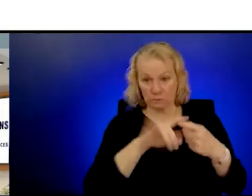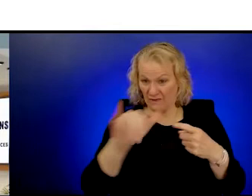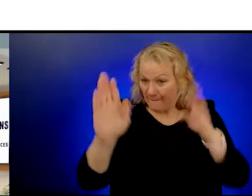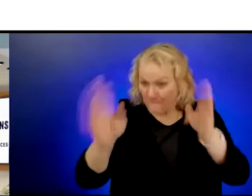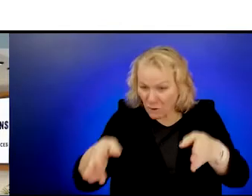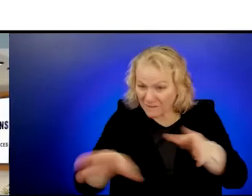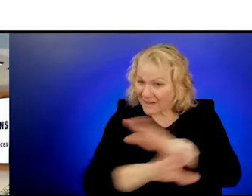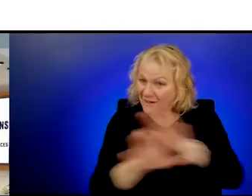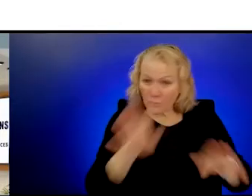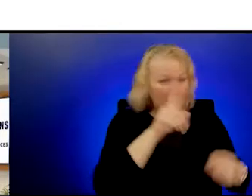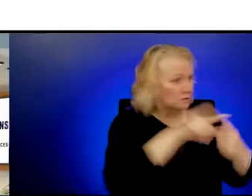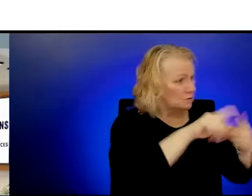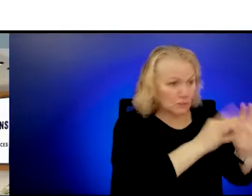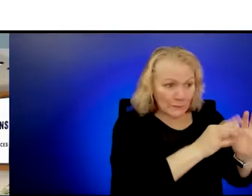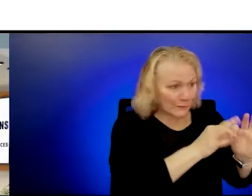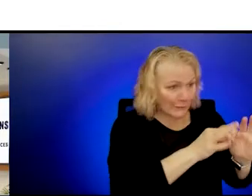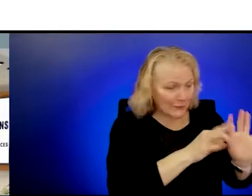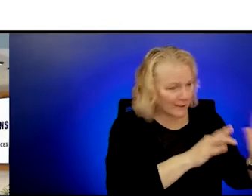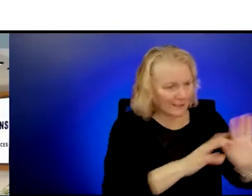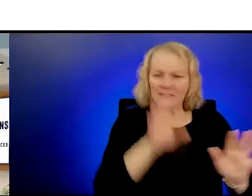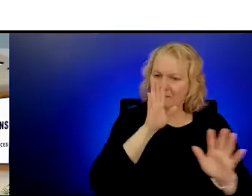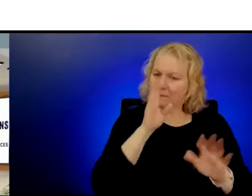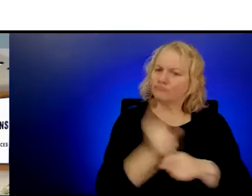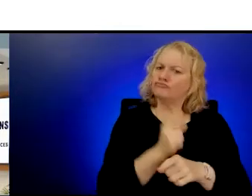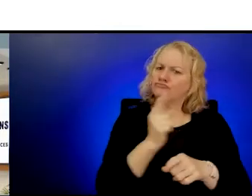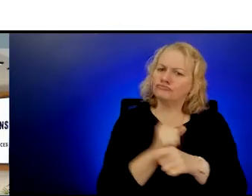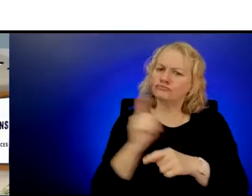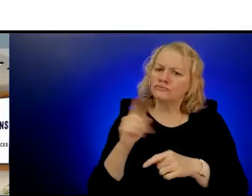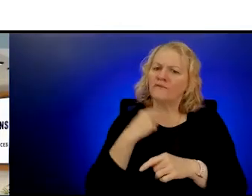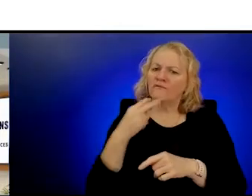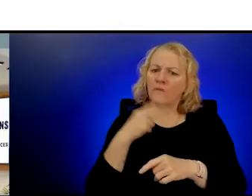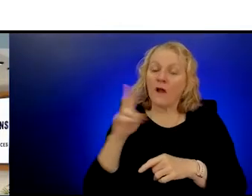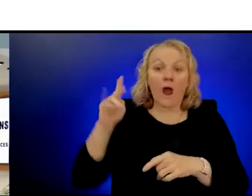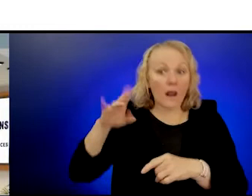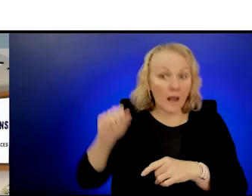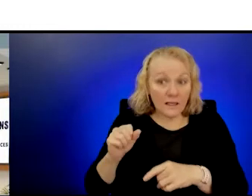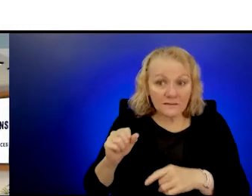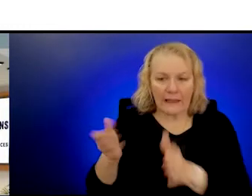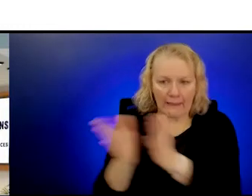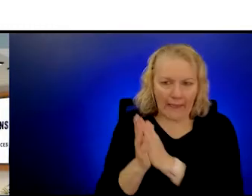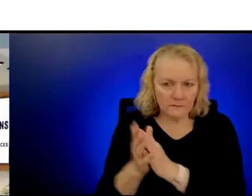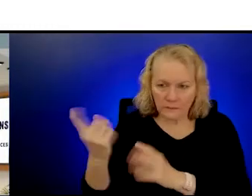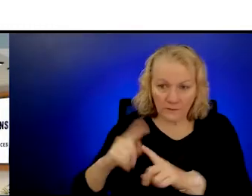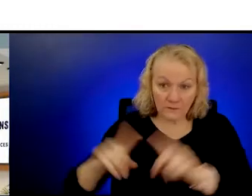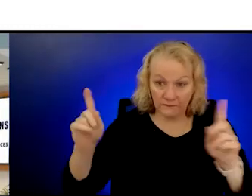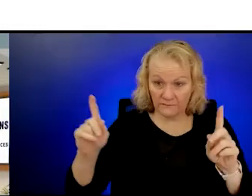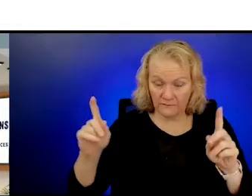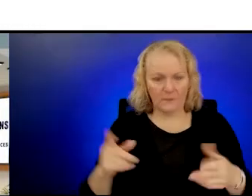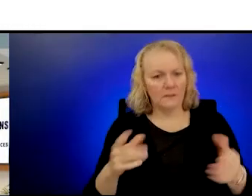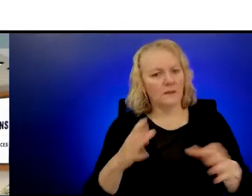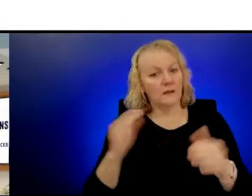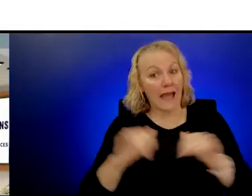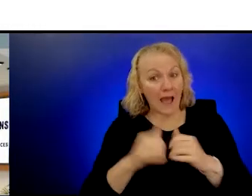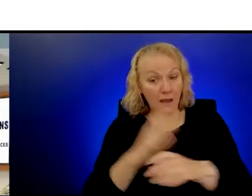the interpreter. Speak in a normal tone unless asked to do otherwise. Get their attention